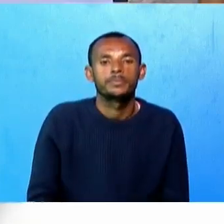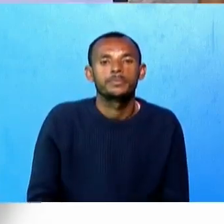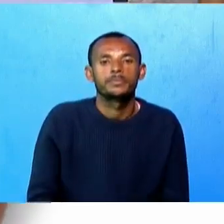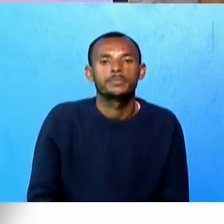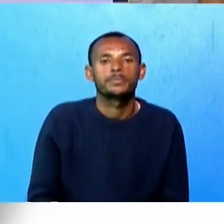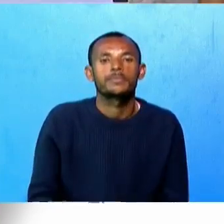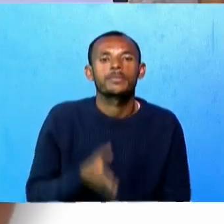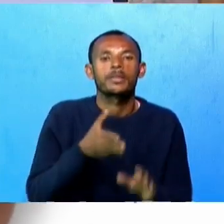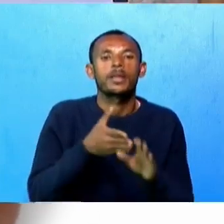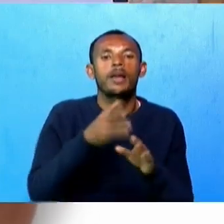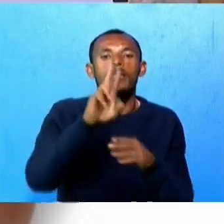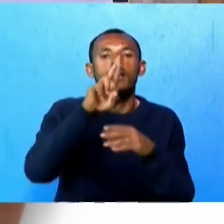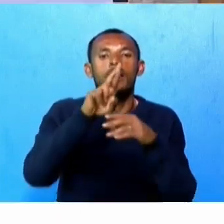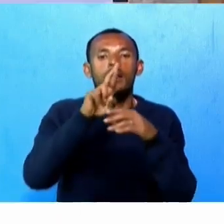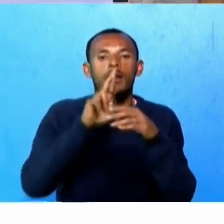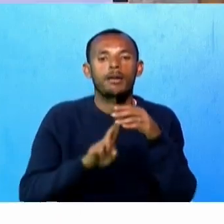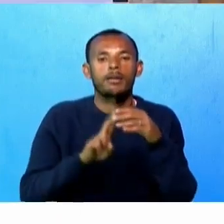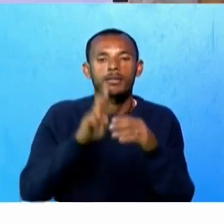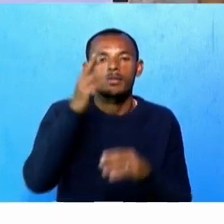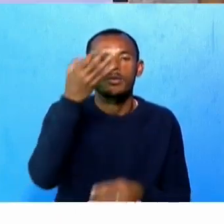at a rate of